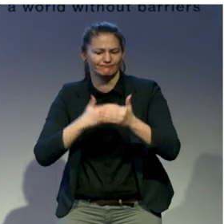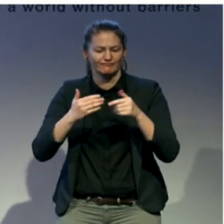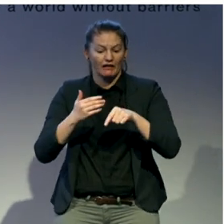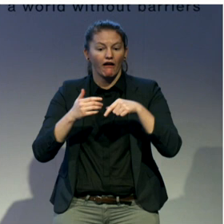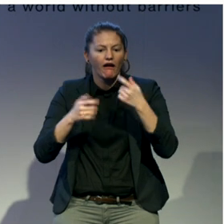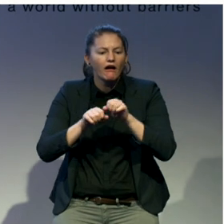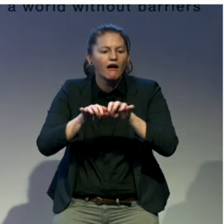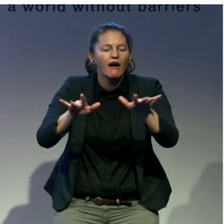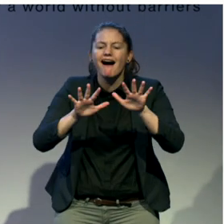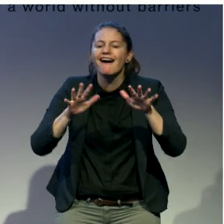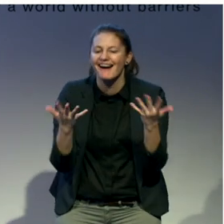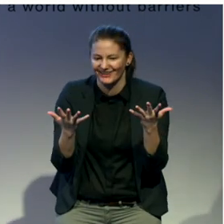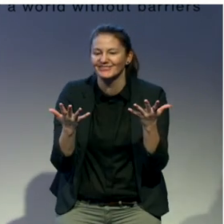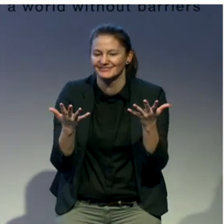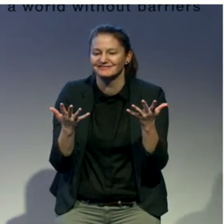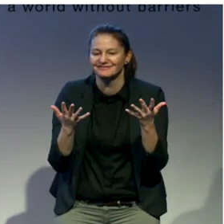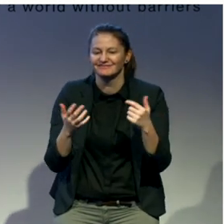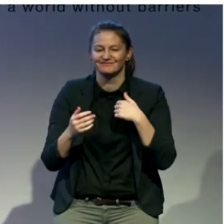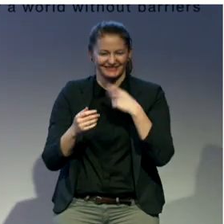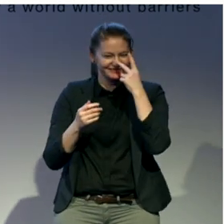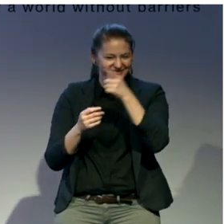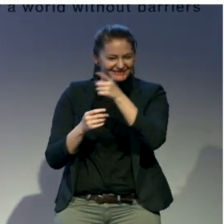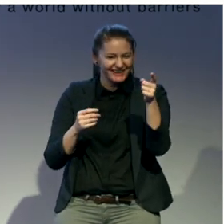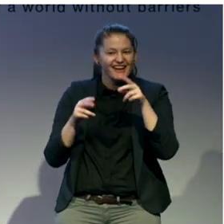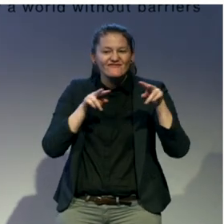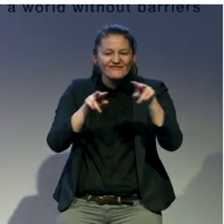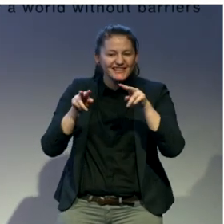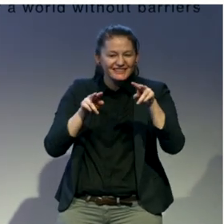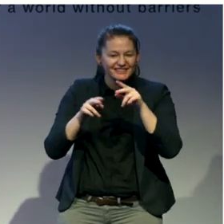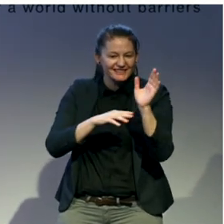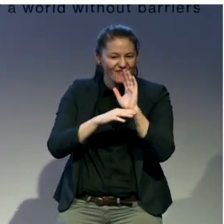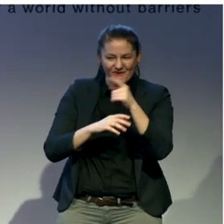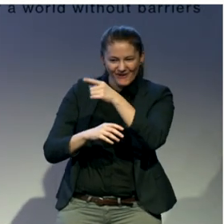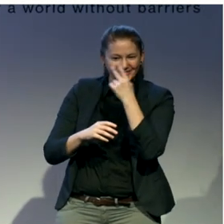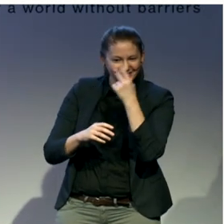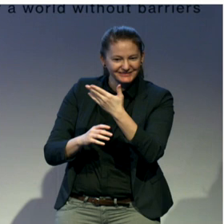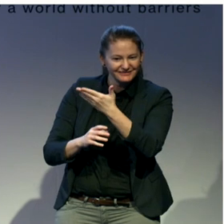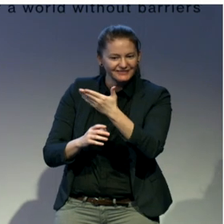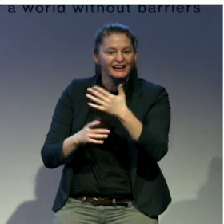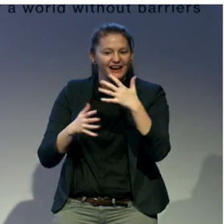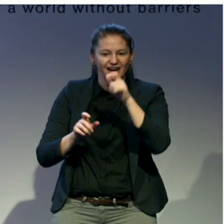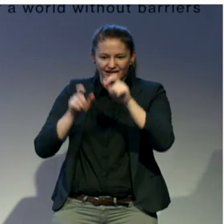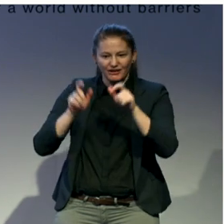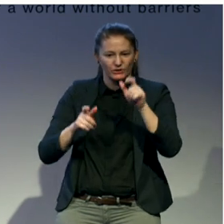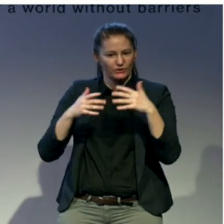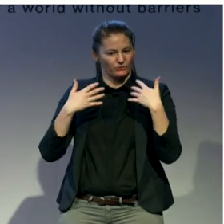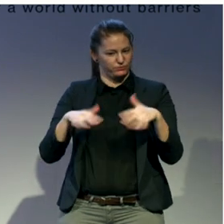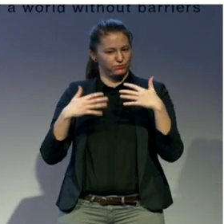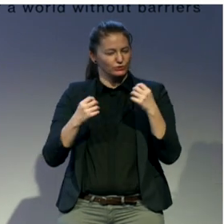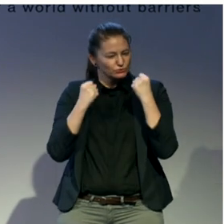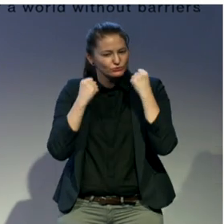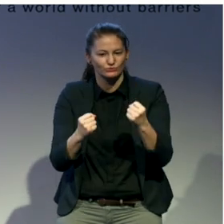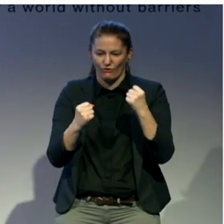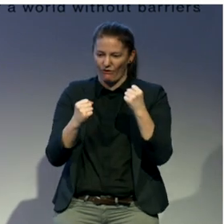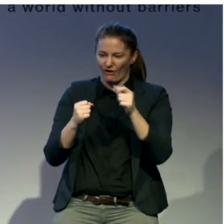is a significant impact on the personal level. It is a life-changing program. But we need to remember